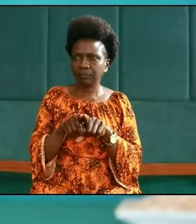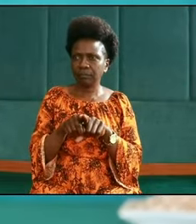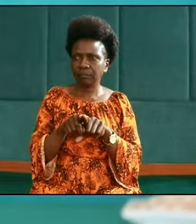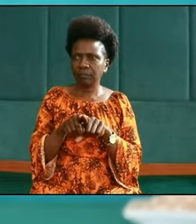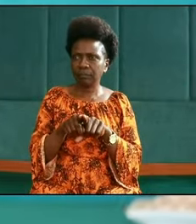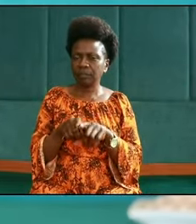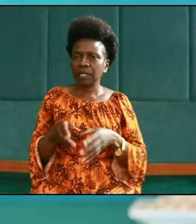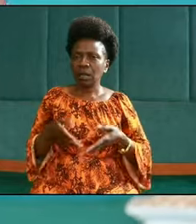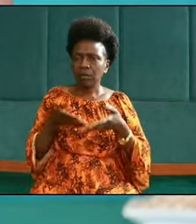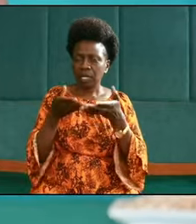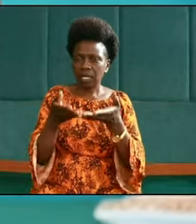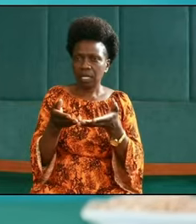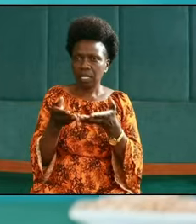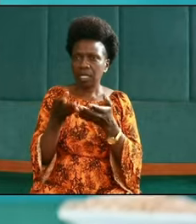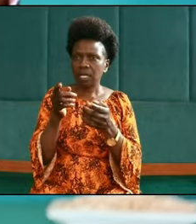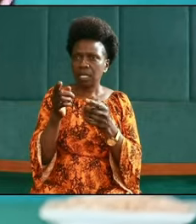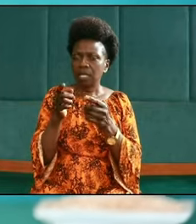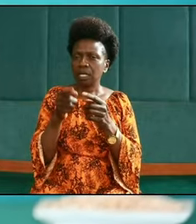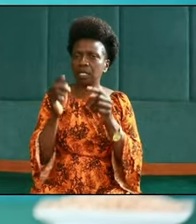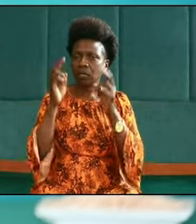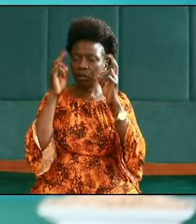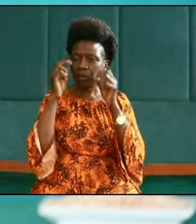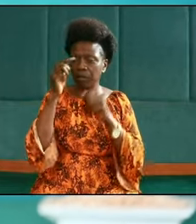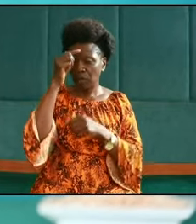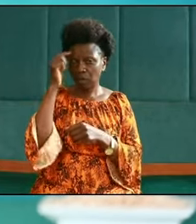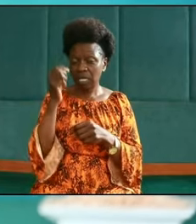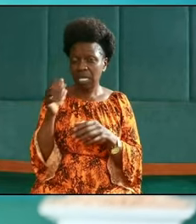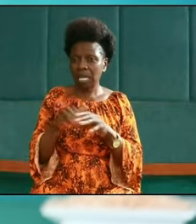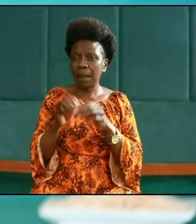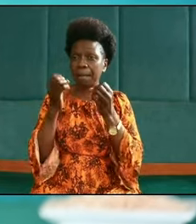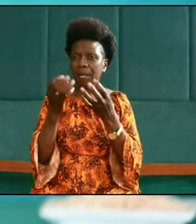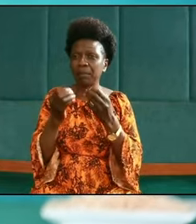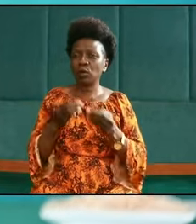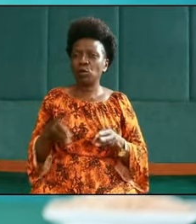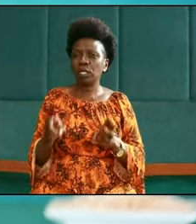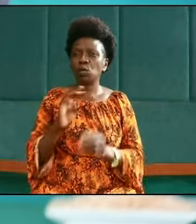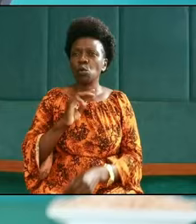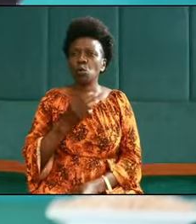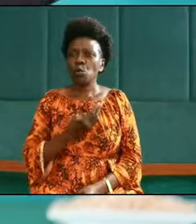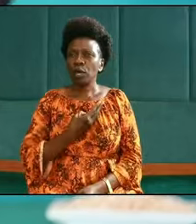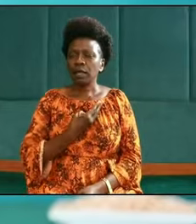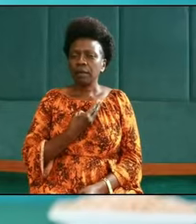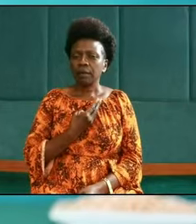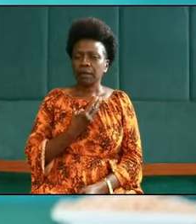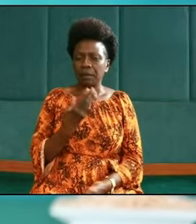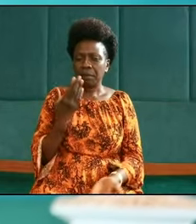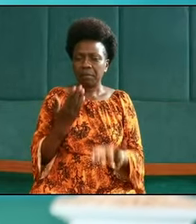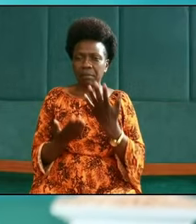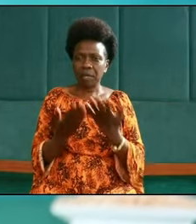I'm bringing this story because in many ways we could have